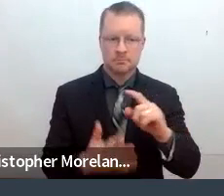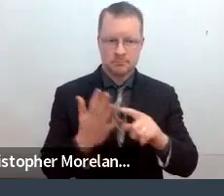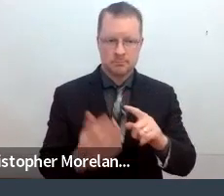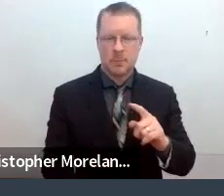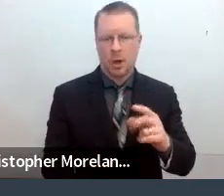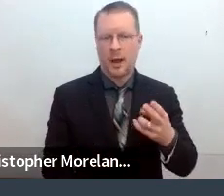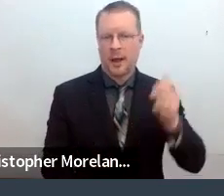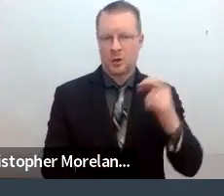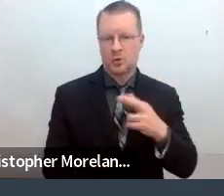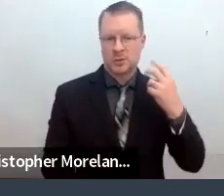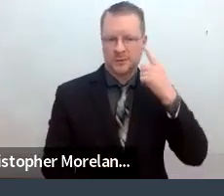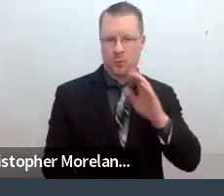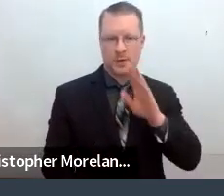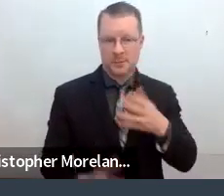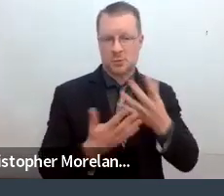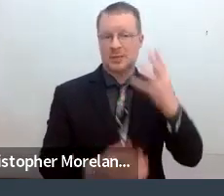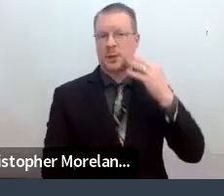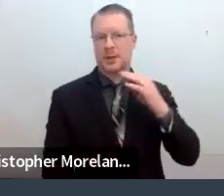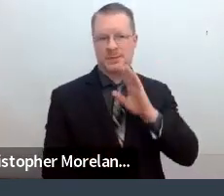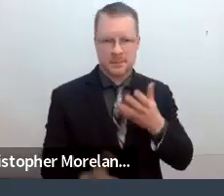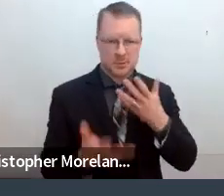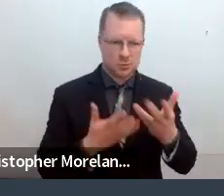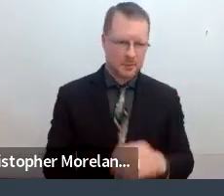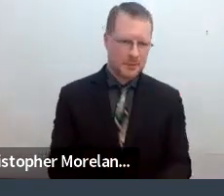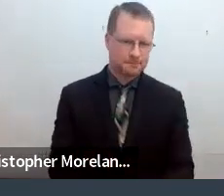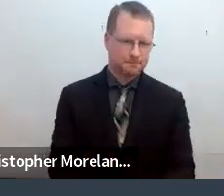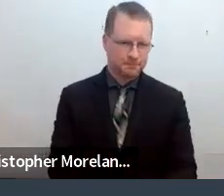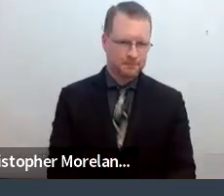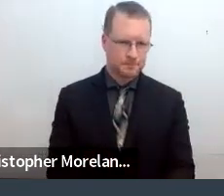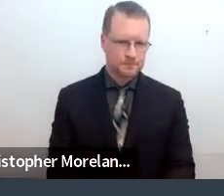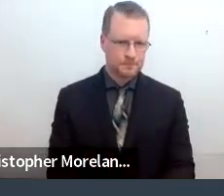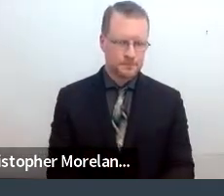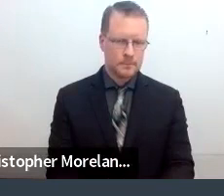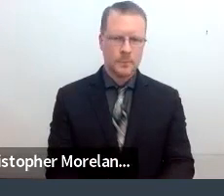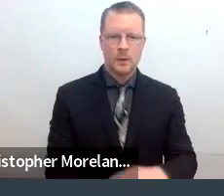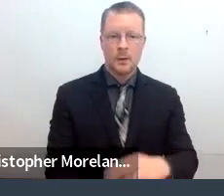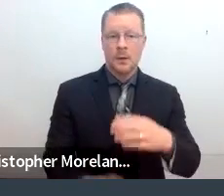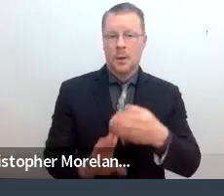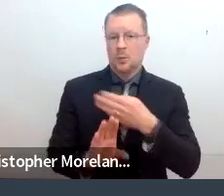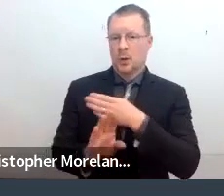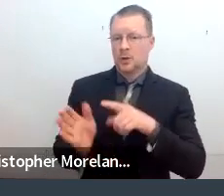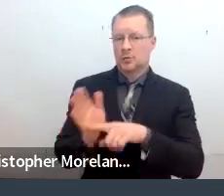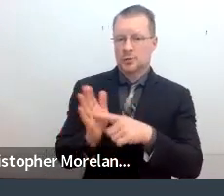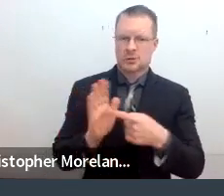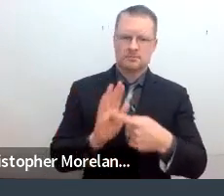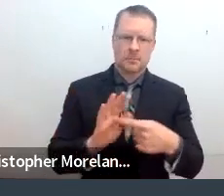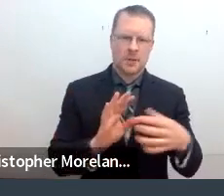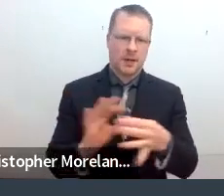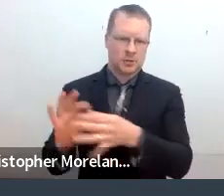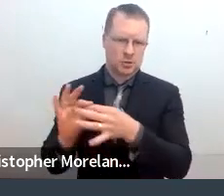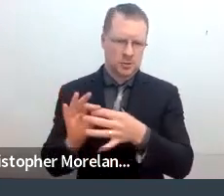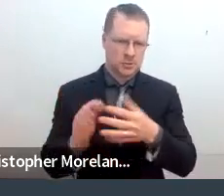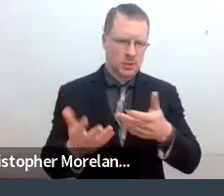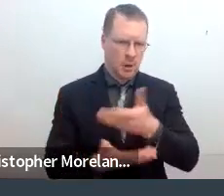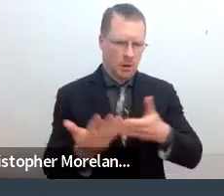sexual orientation, and they are at higher risk for mistreatment.